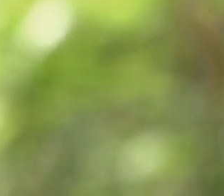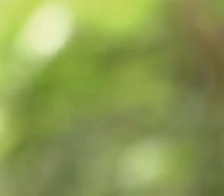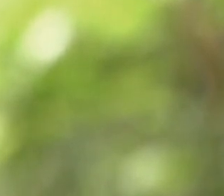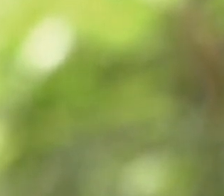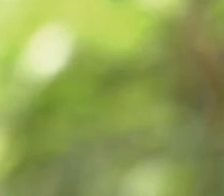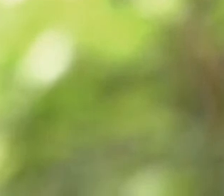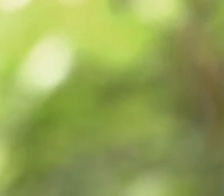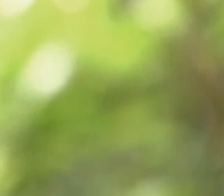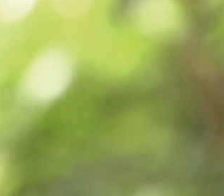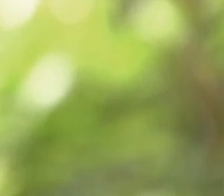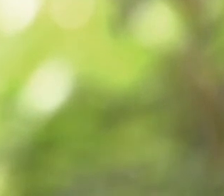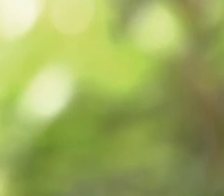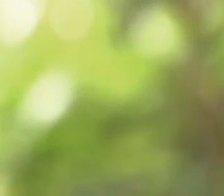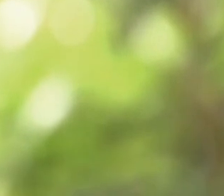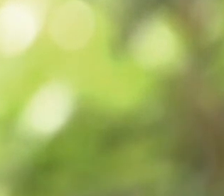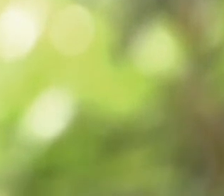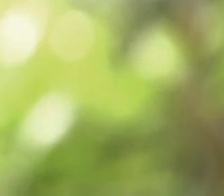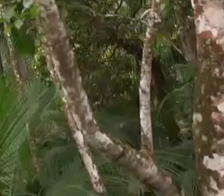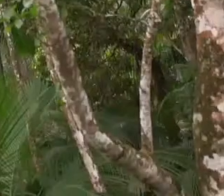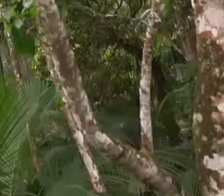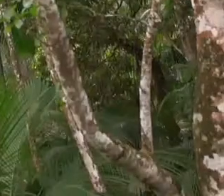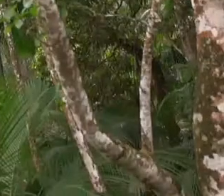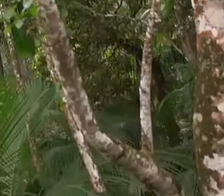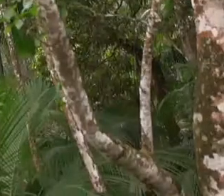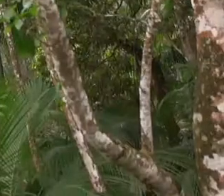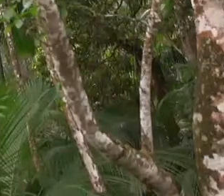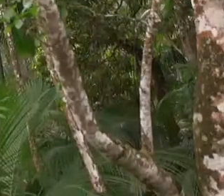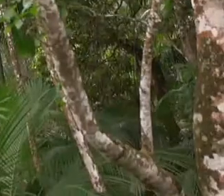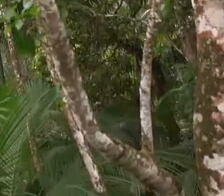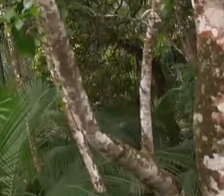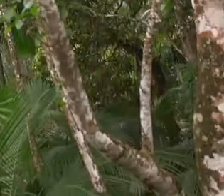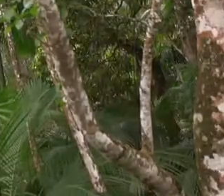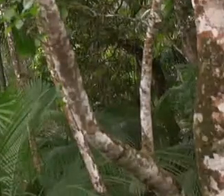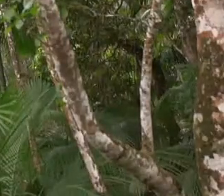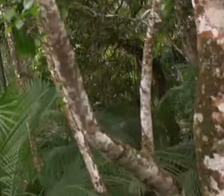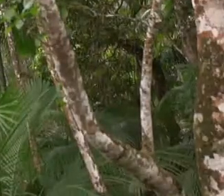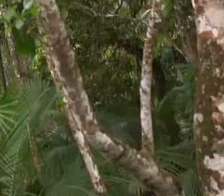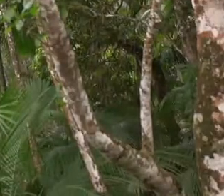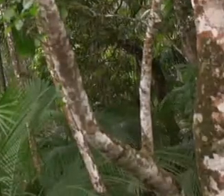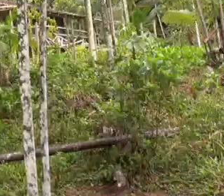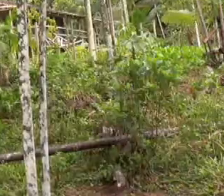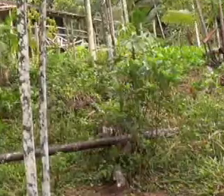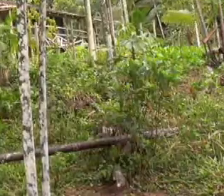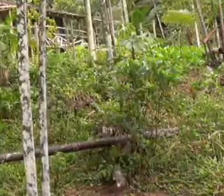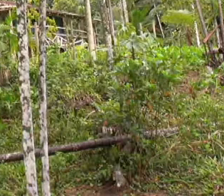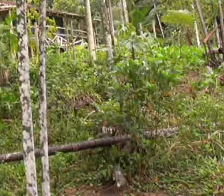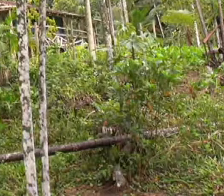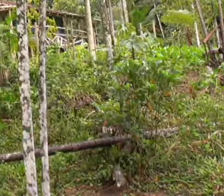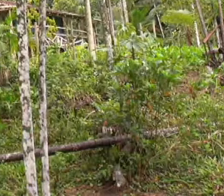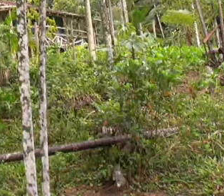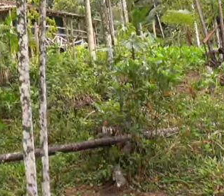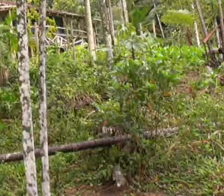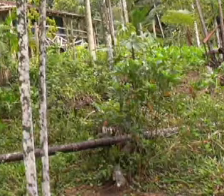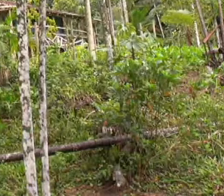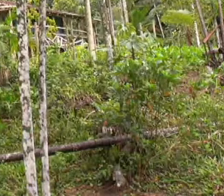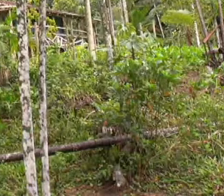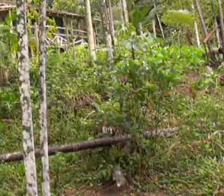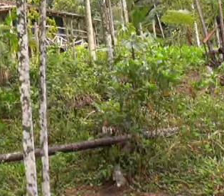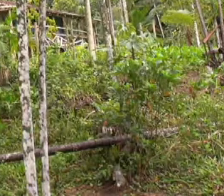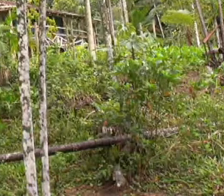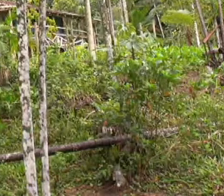resisting the destruction that's encroaching on the land. People living traditionally today